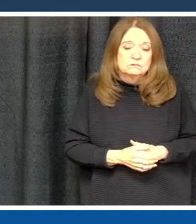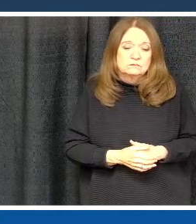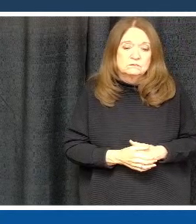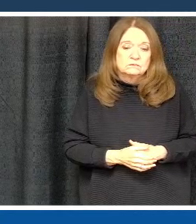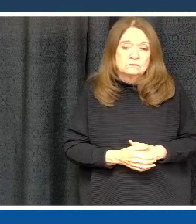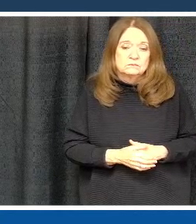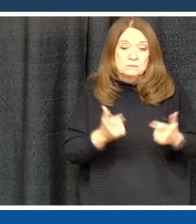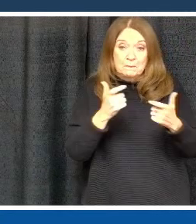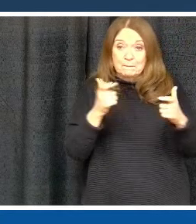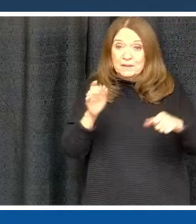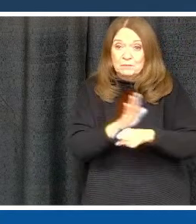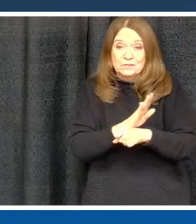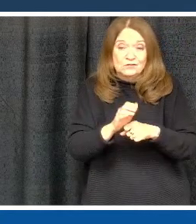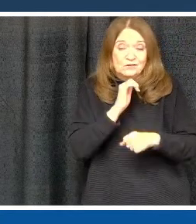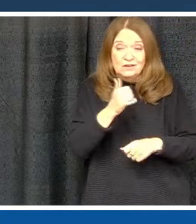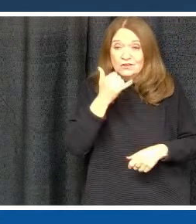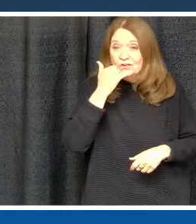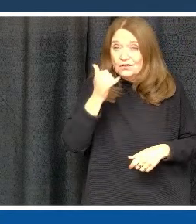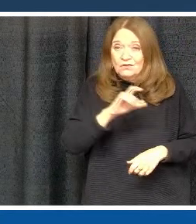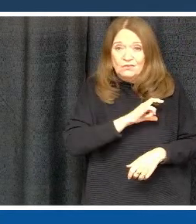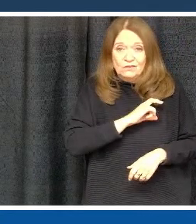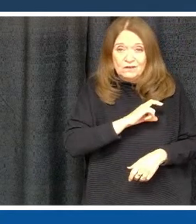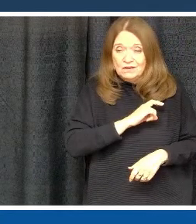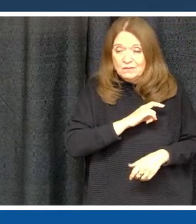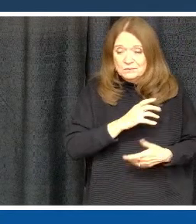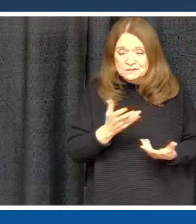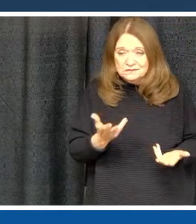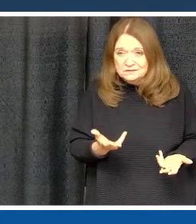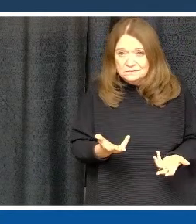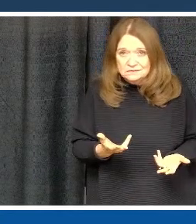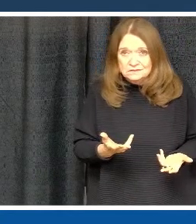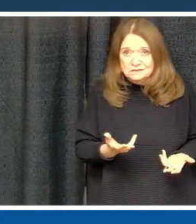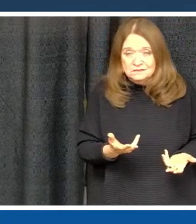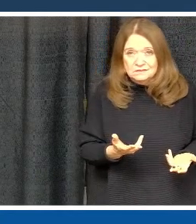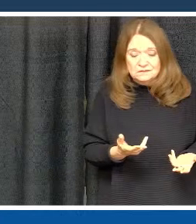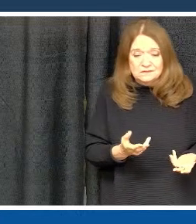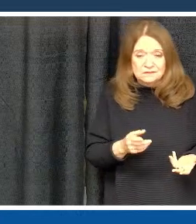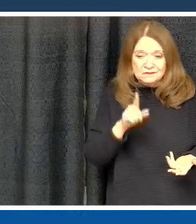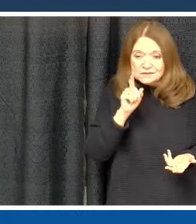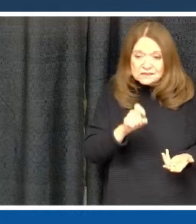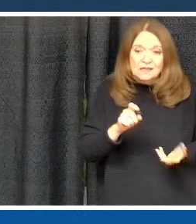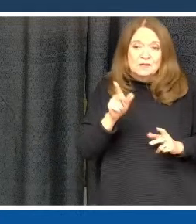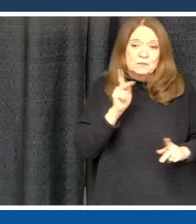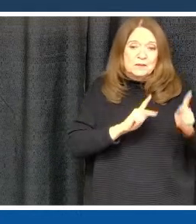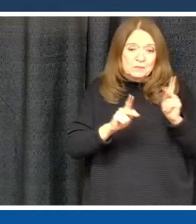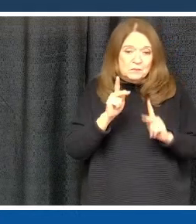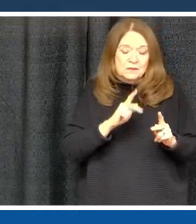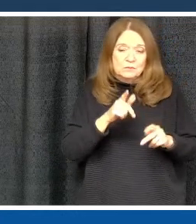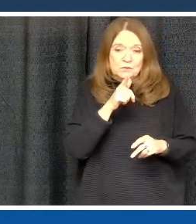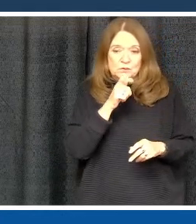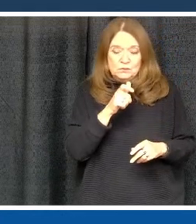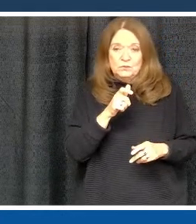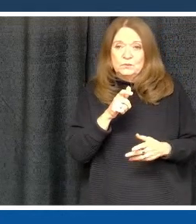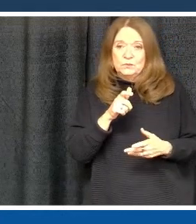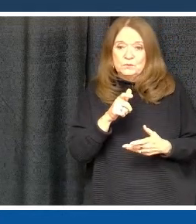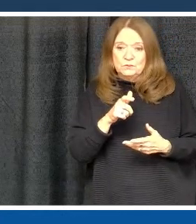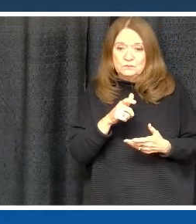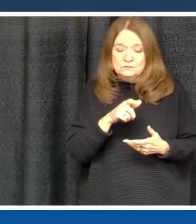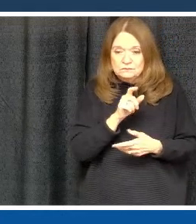Big businesses aren't going to call the cops. It's got to be the people who are